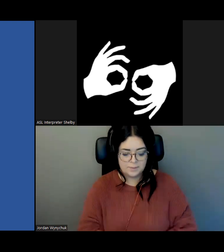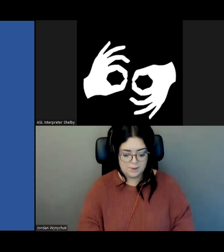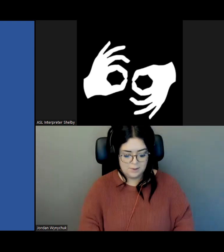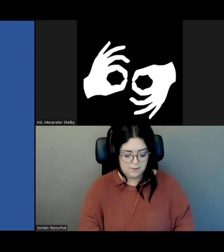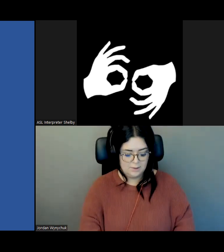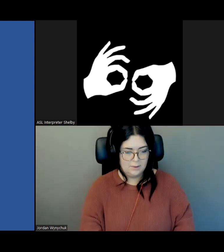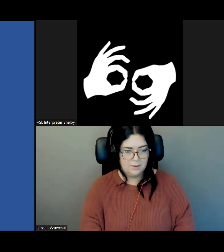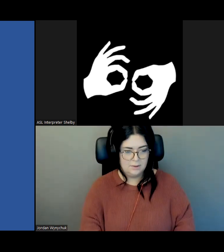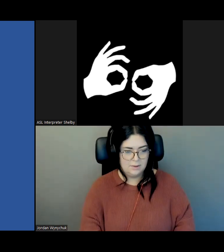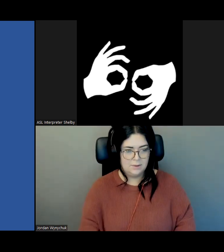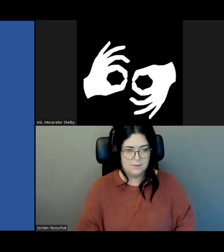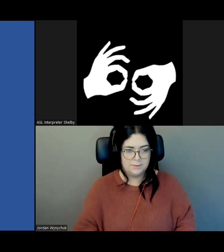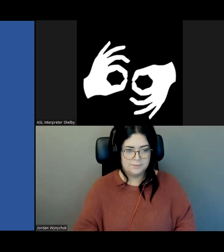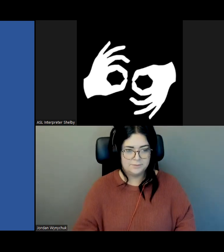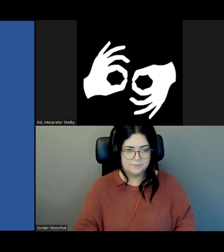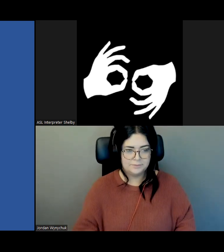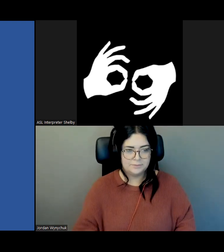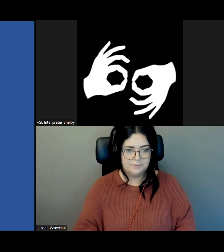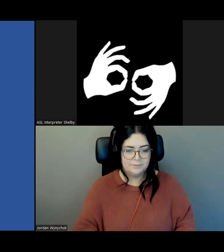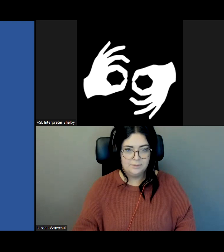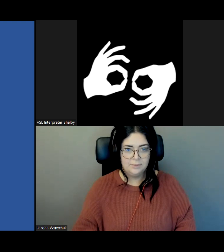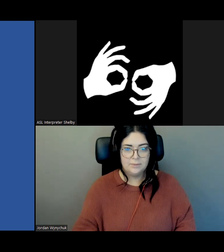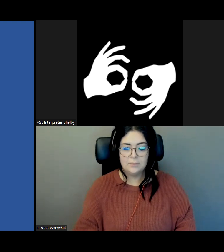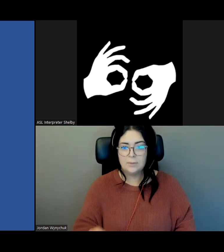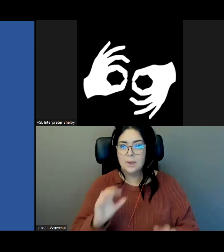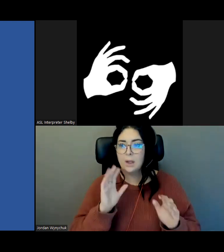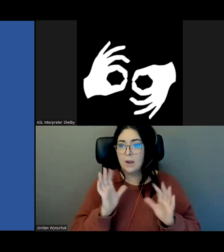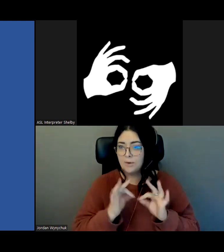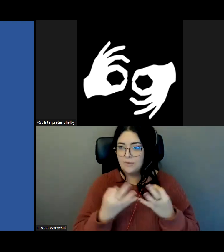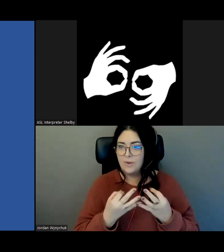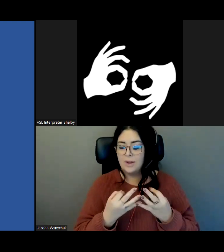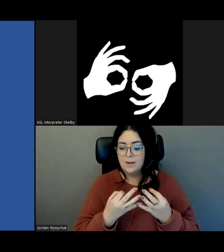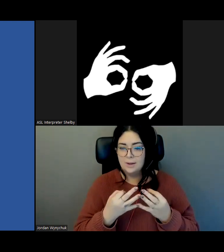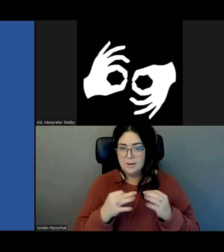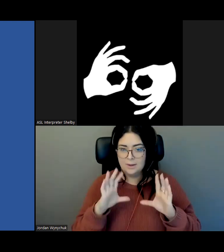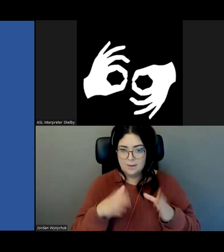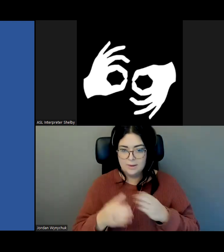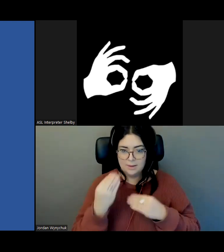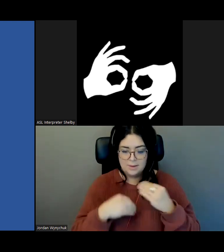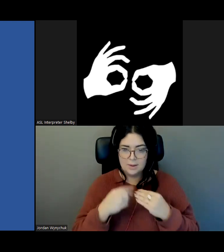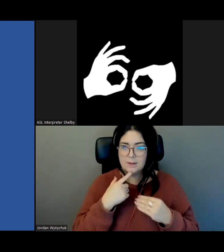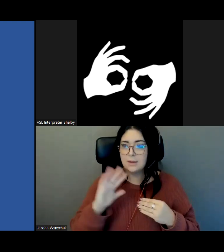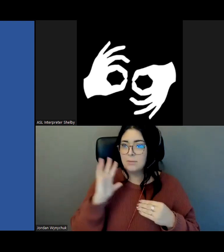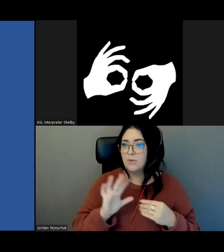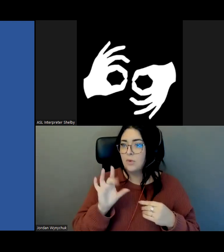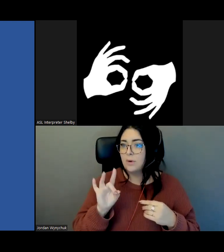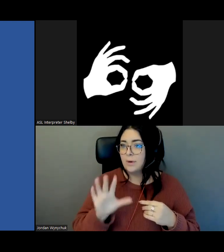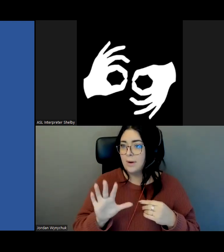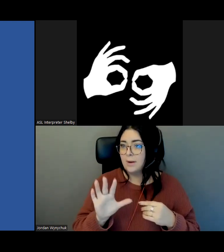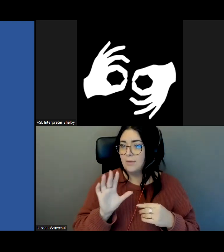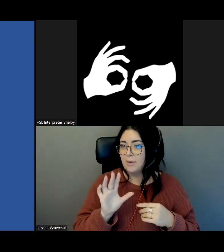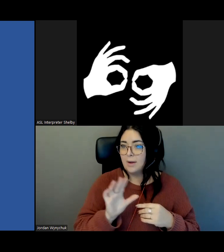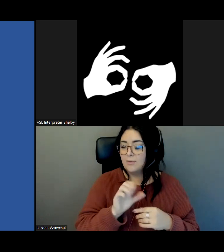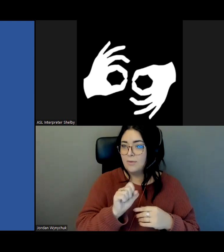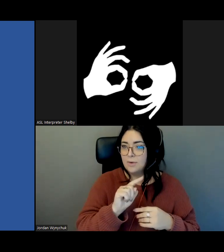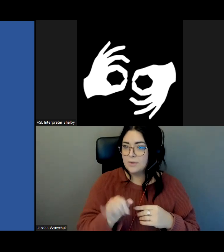the chosen family dinners in particular have grown immensely. Like I mentioned, we fed 85 folks at St.